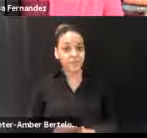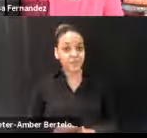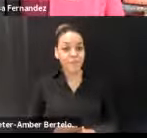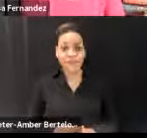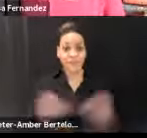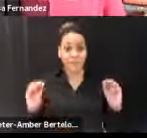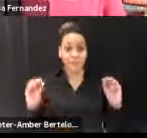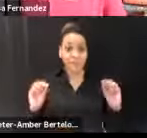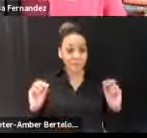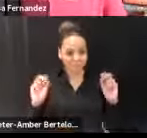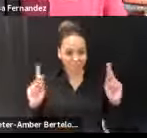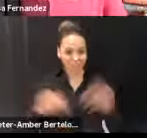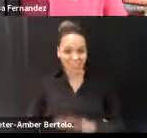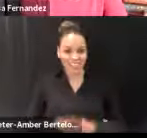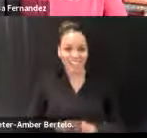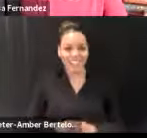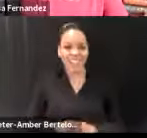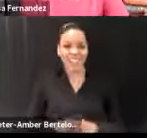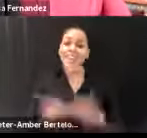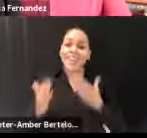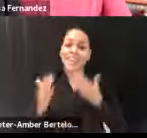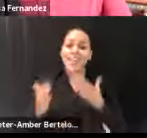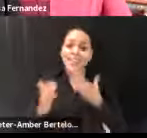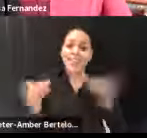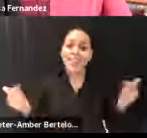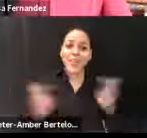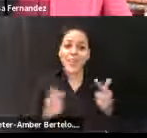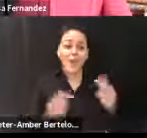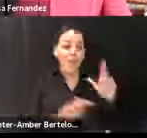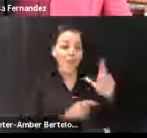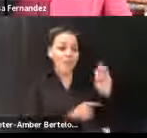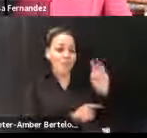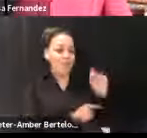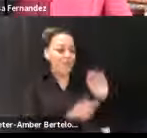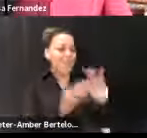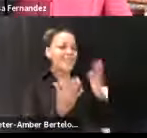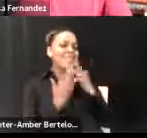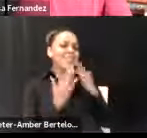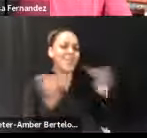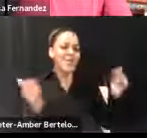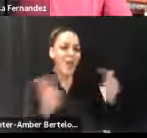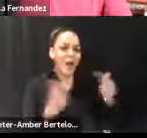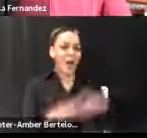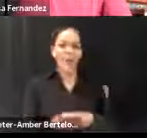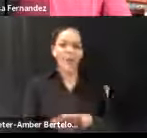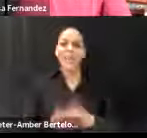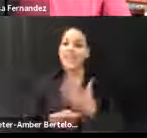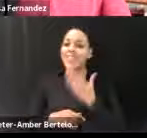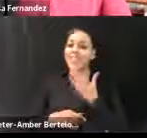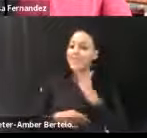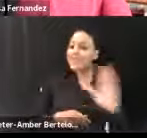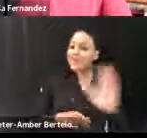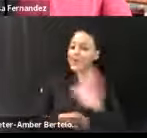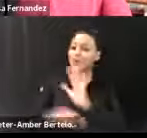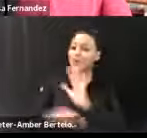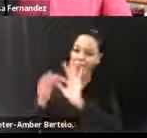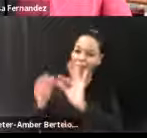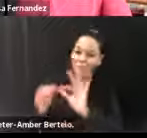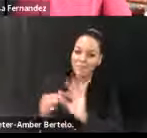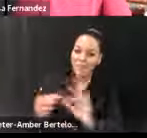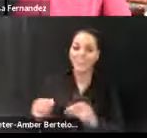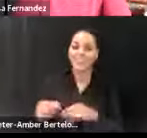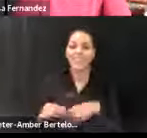Okay, so thank you so much. Just thank you to everybody. Your generous comments and readings that will